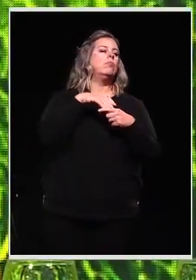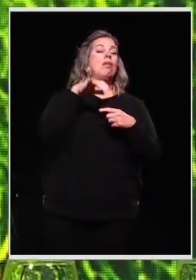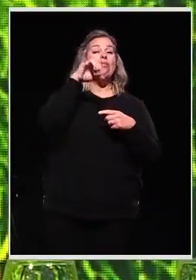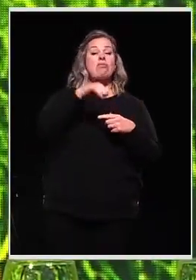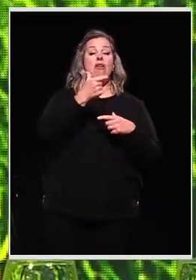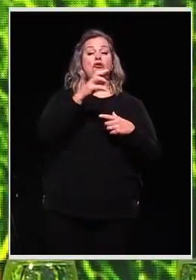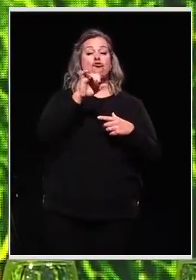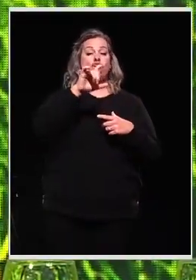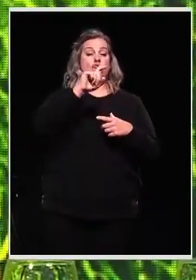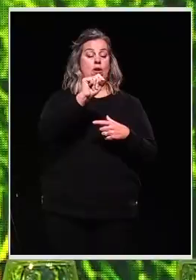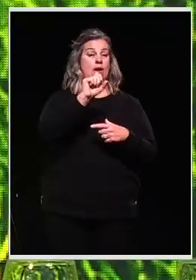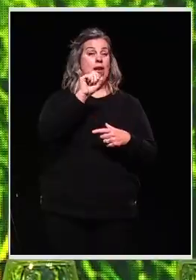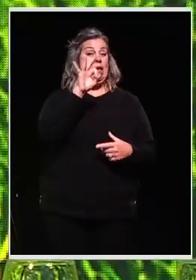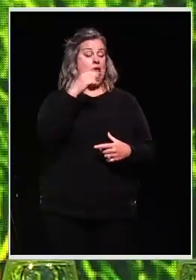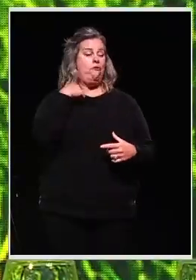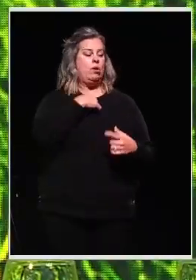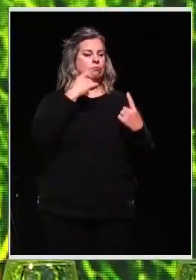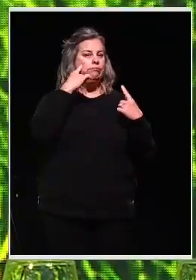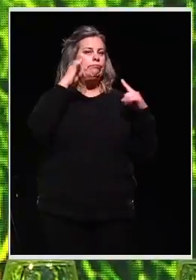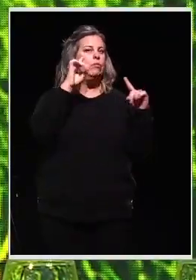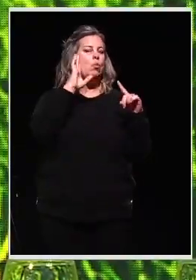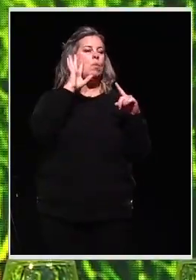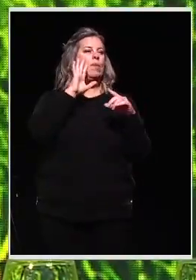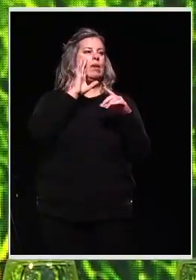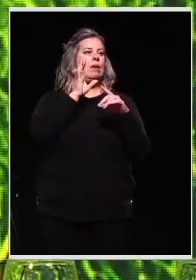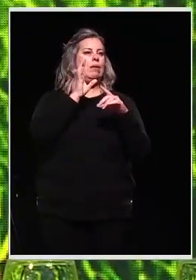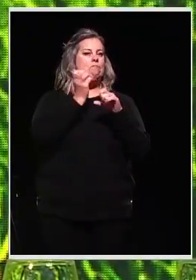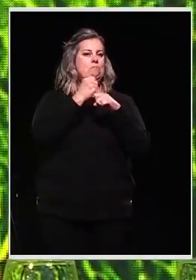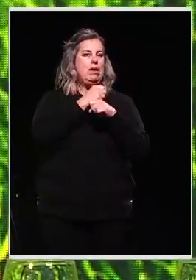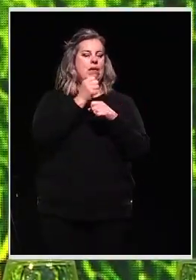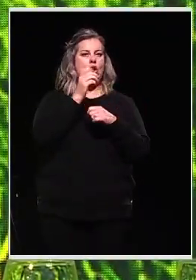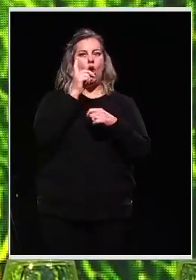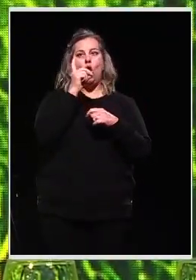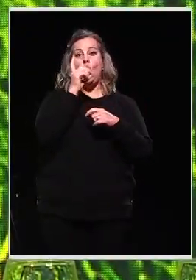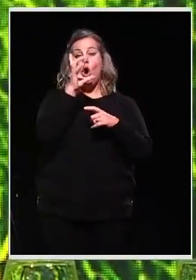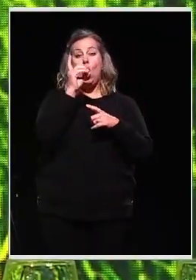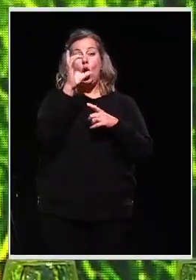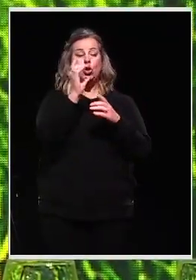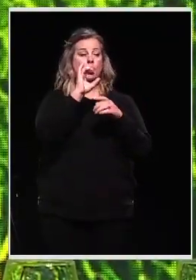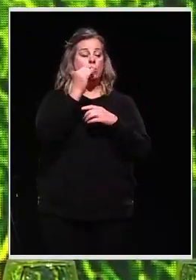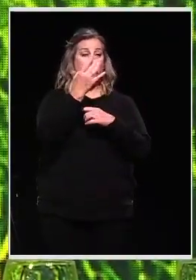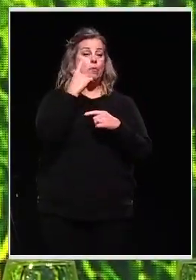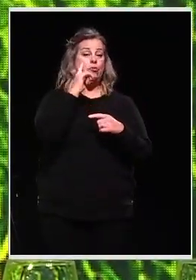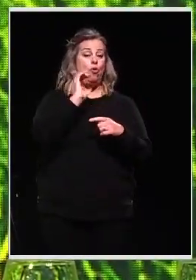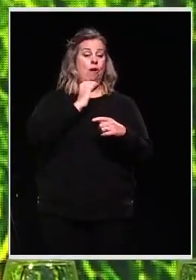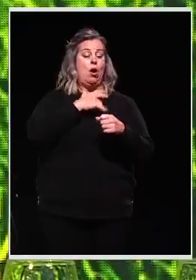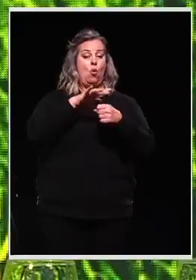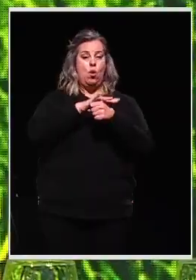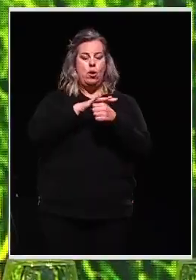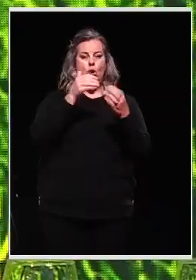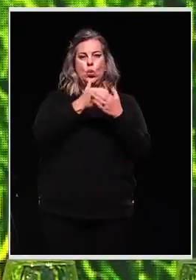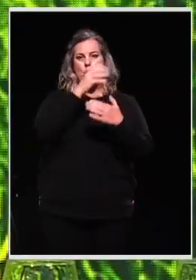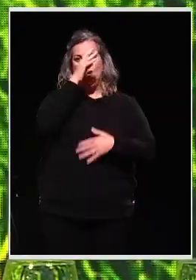if we're successful, would be about job creation, creating hundreds of jobs for the region, new innovations,